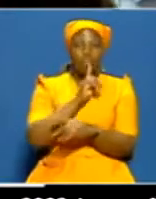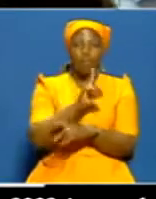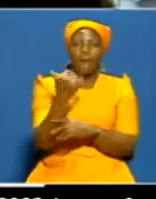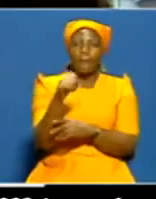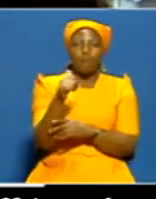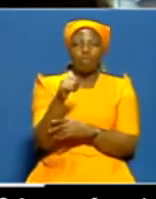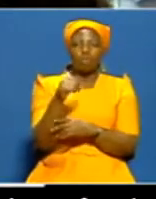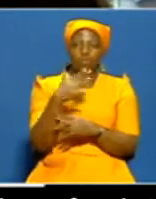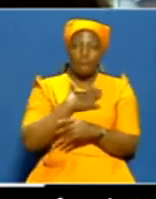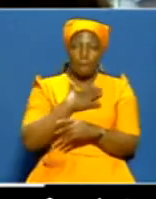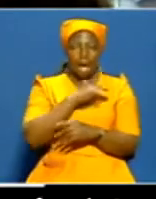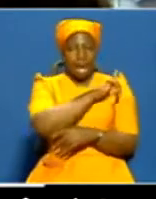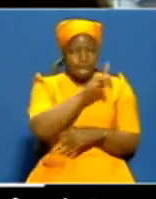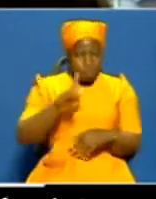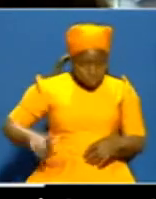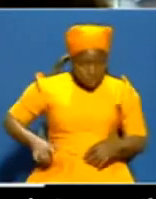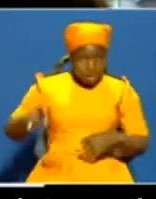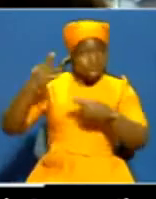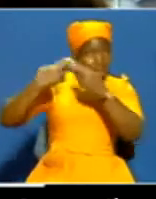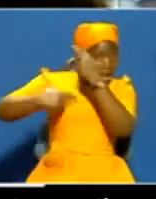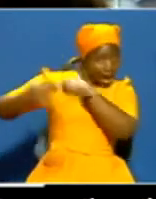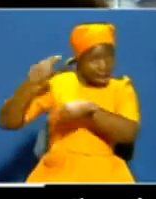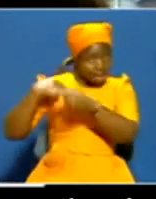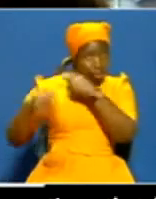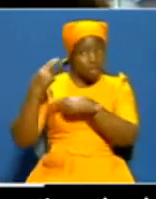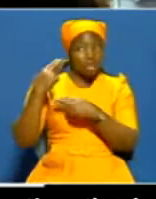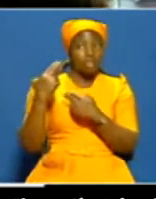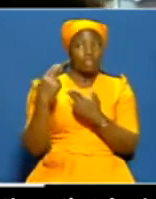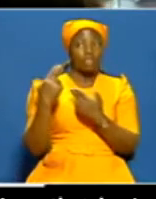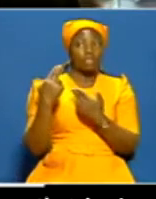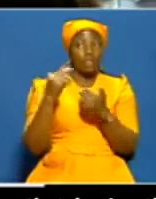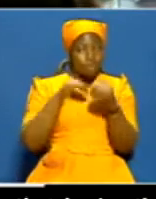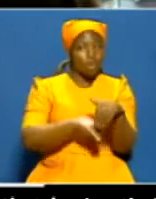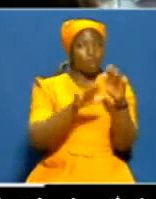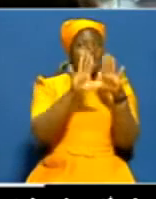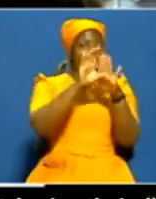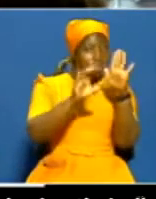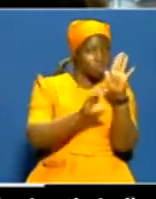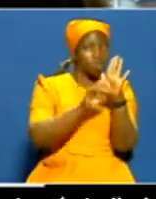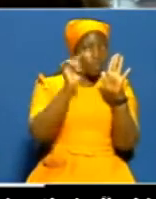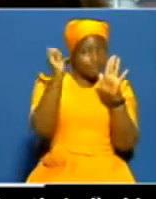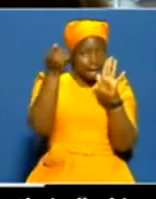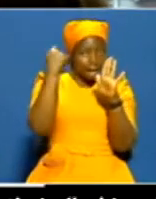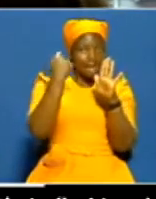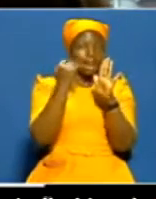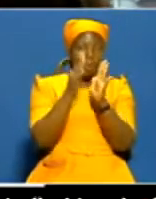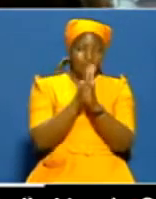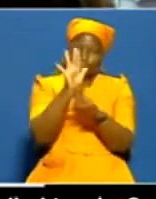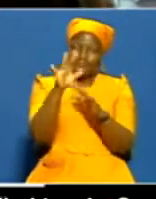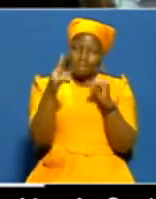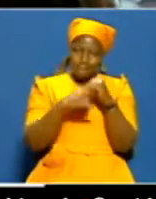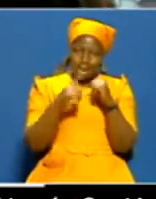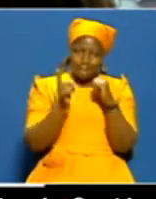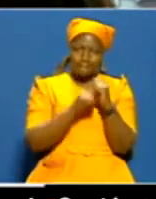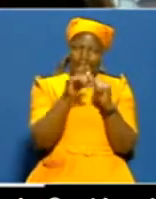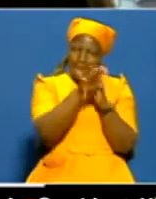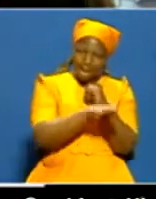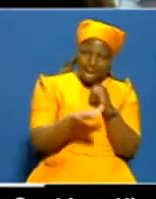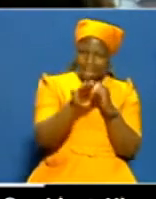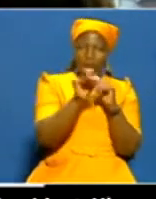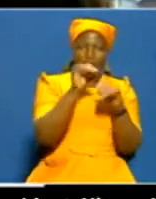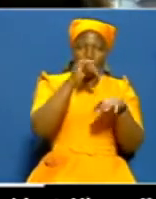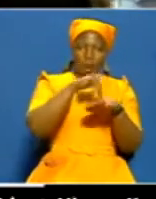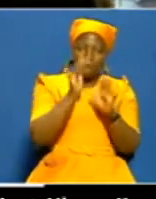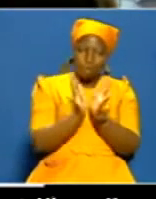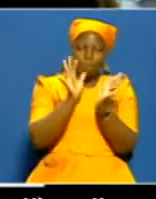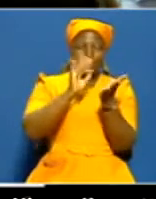lords, the history of the erstwhile constitution of Kenya, with its six provisions on public finance,